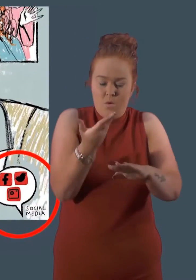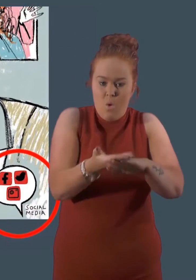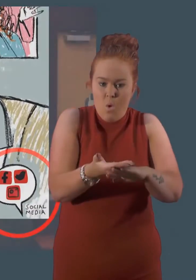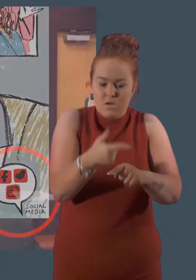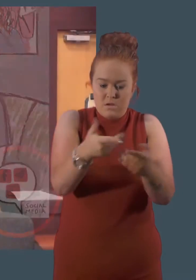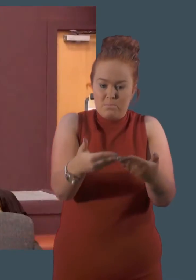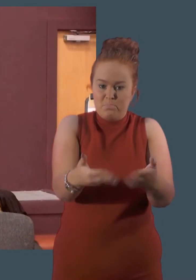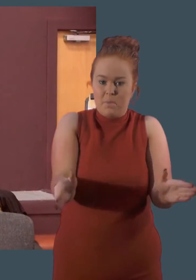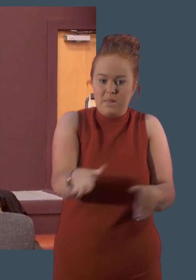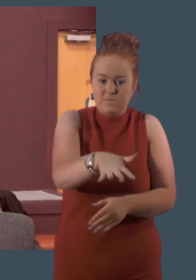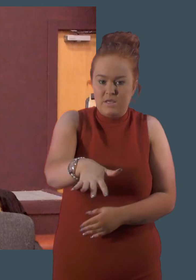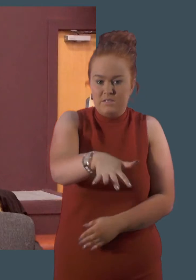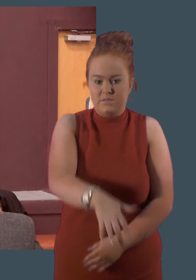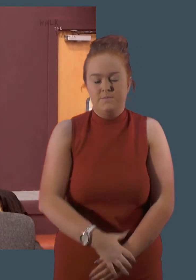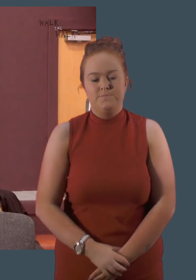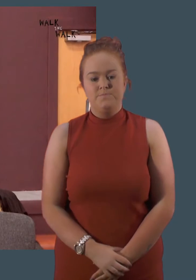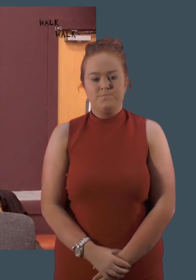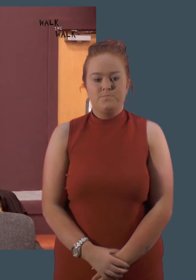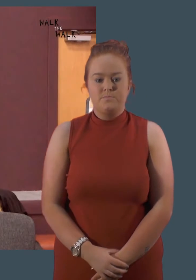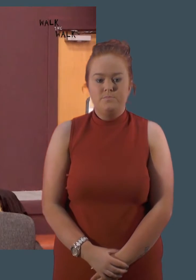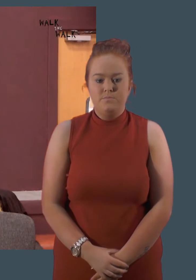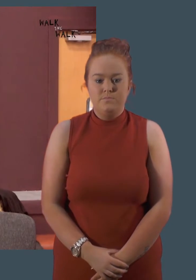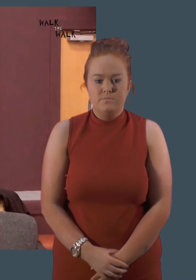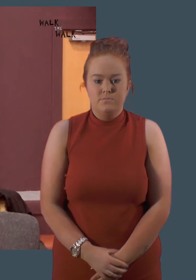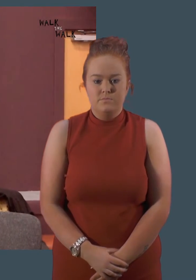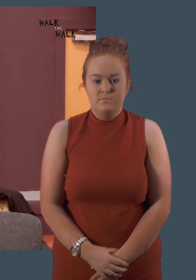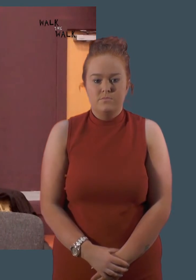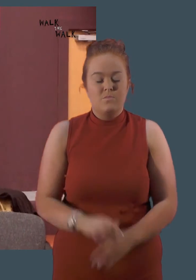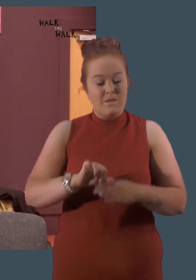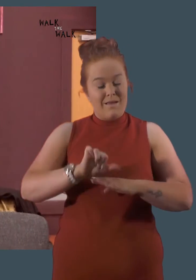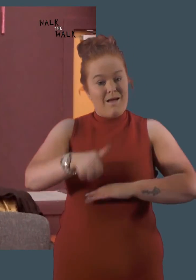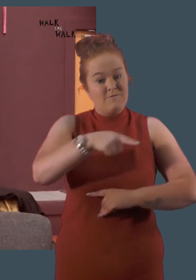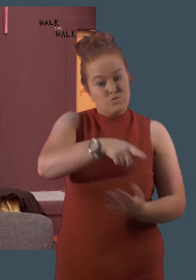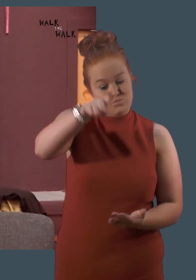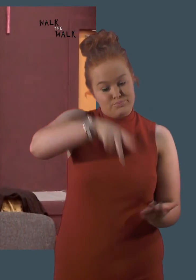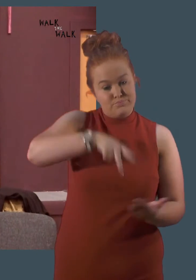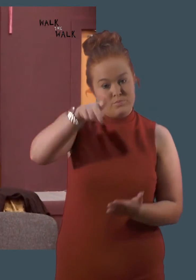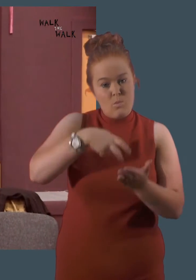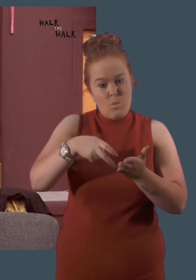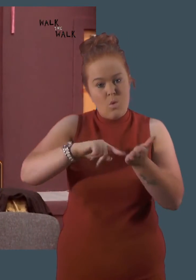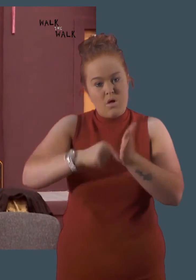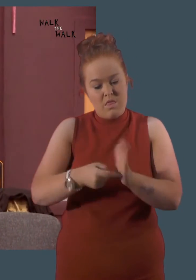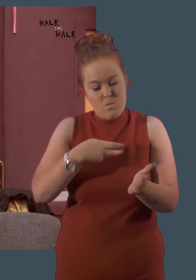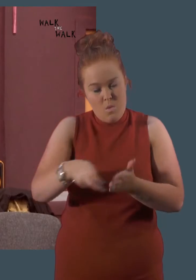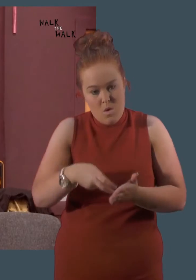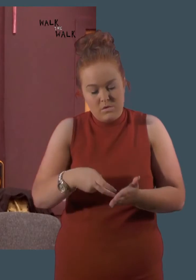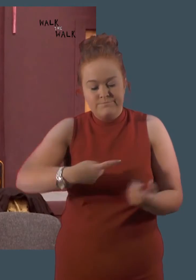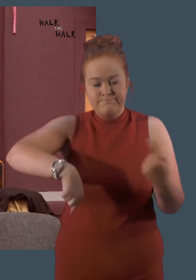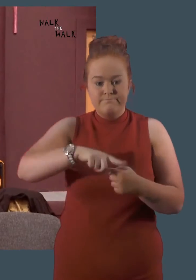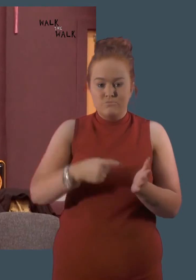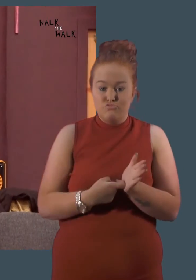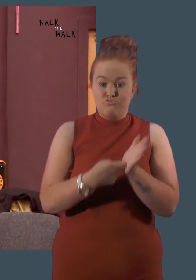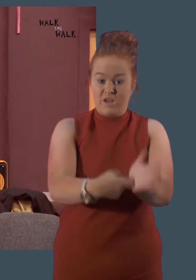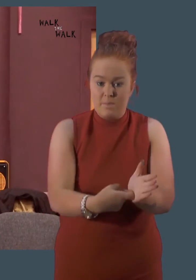but also a bit about how there are now new laws in place that do punish people if they put sectarian